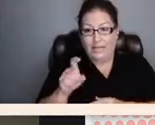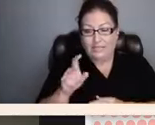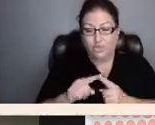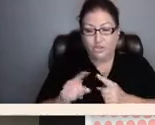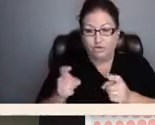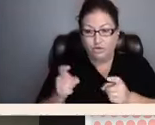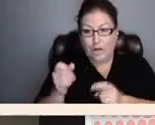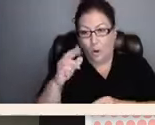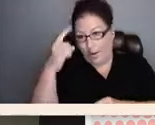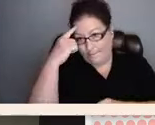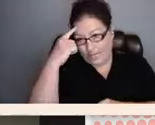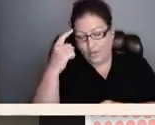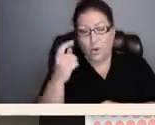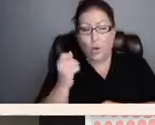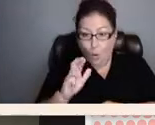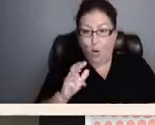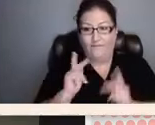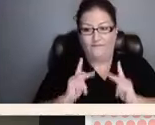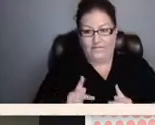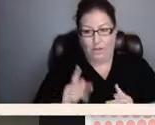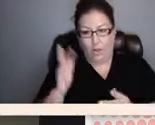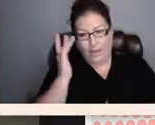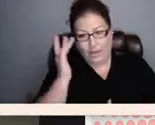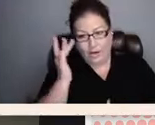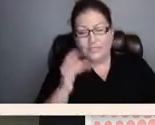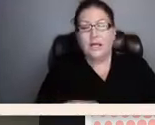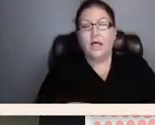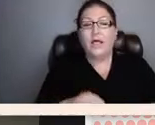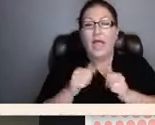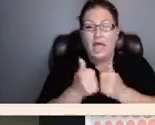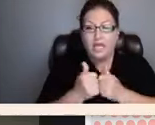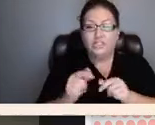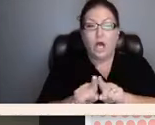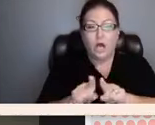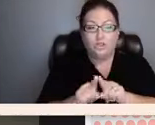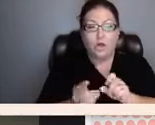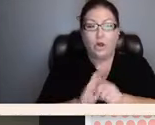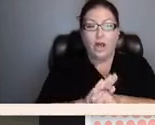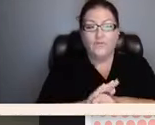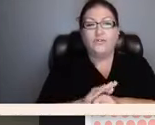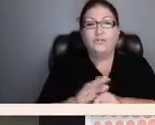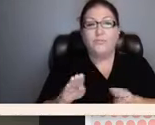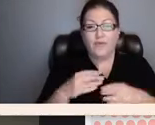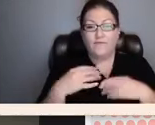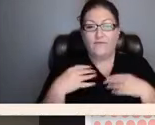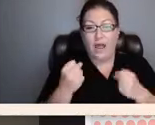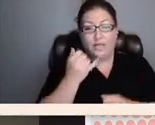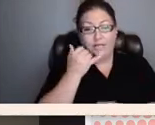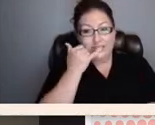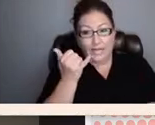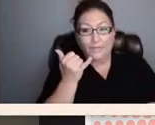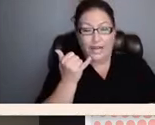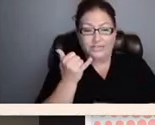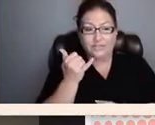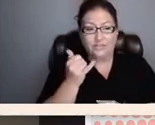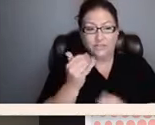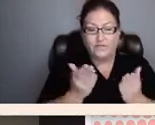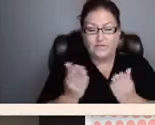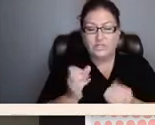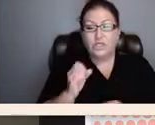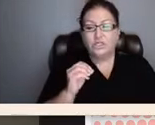a physical illness. The agency also covers behavioral health telemedicine services. So the agency covers behavioral